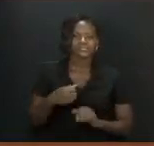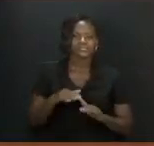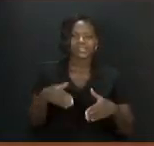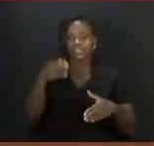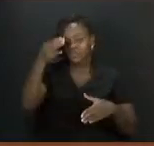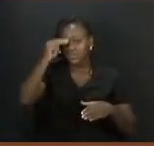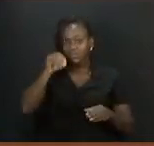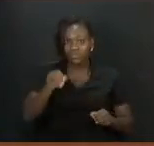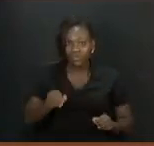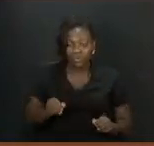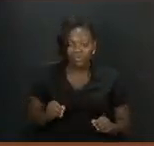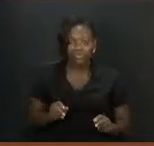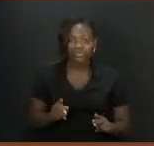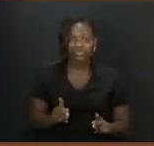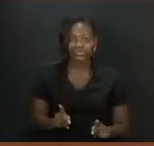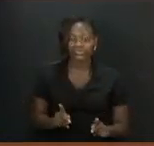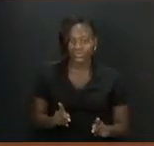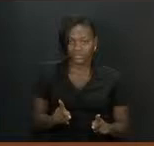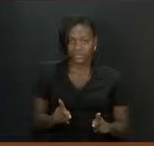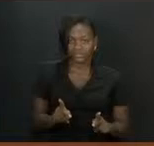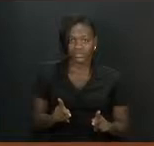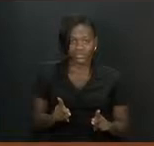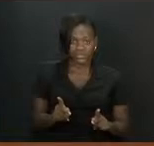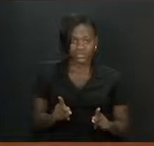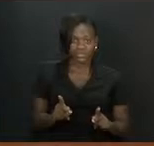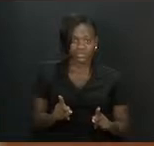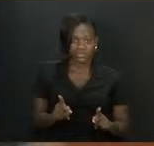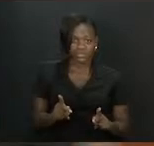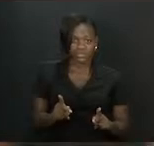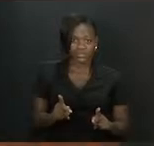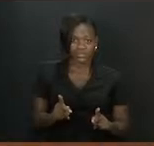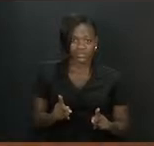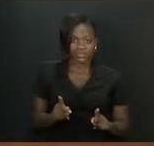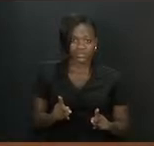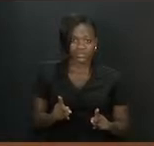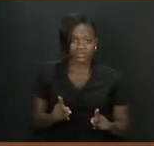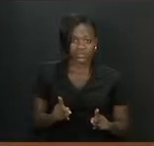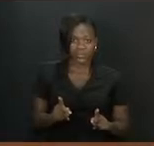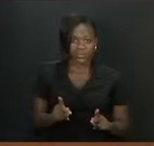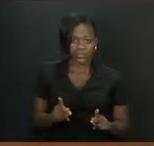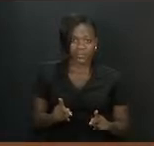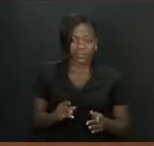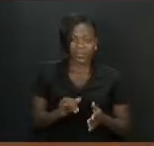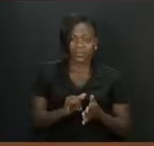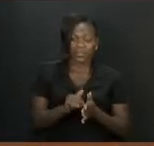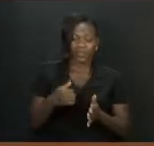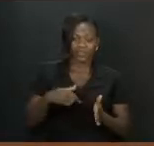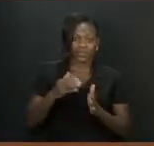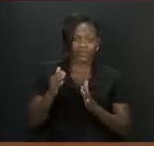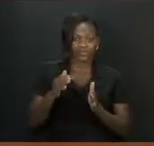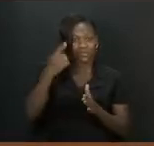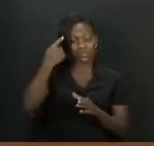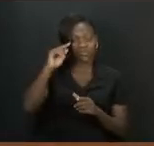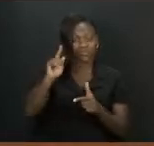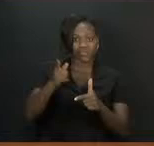doubt. Let's give the benefit of the doubt so that we program him